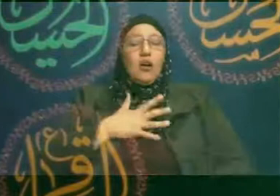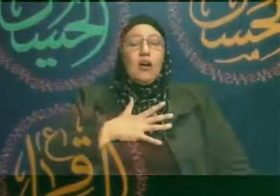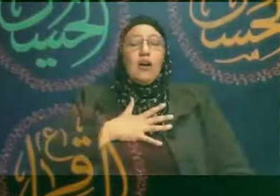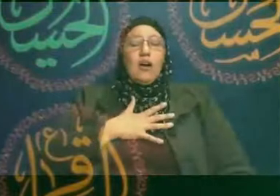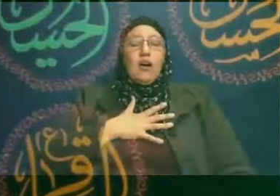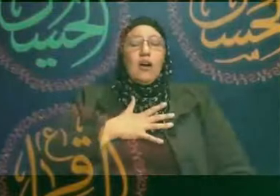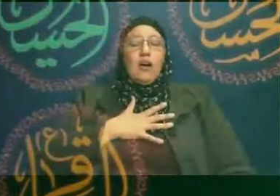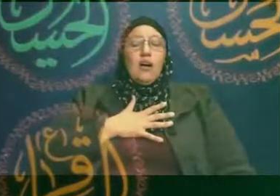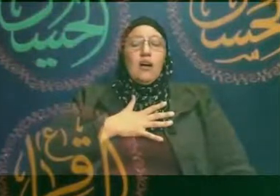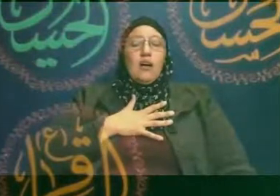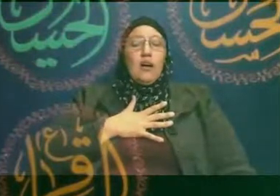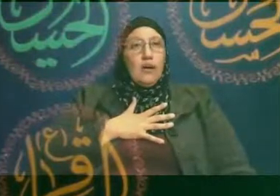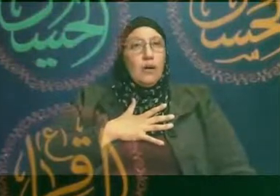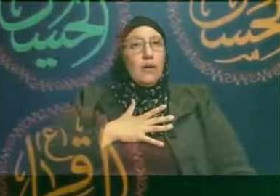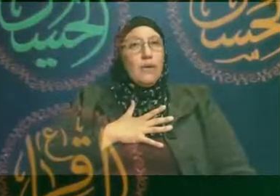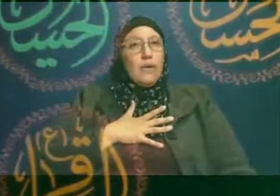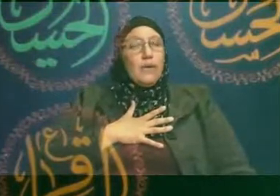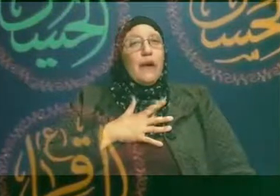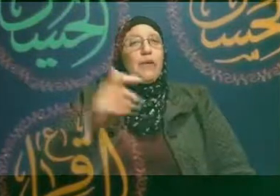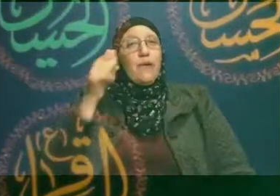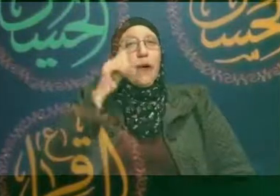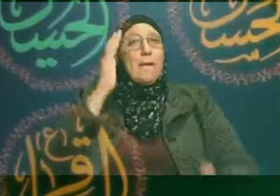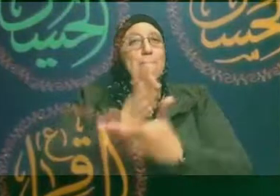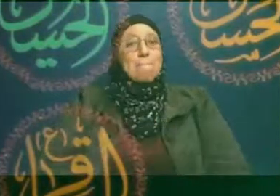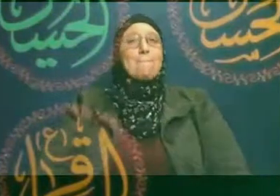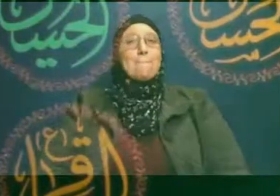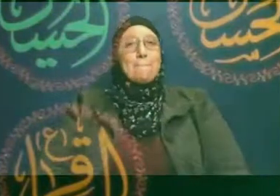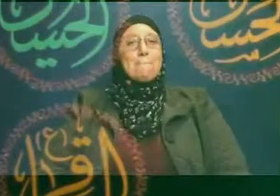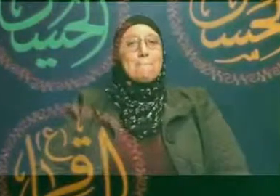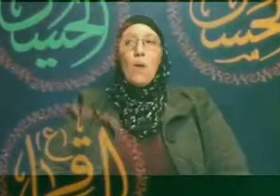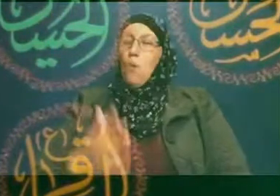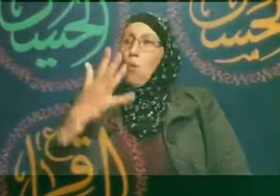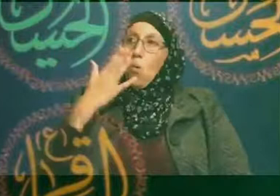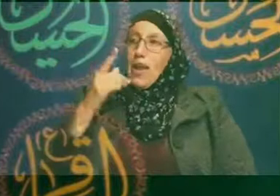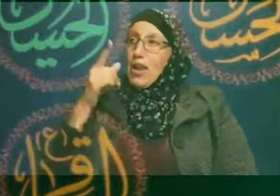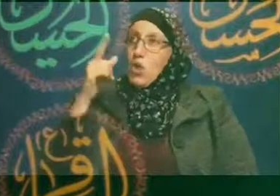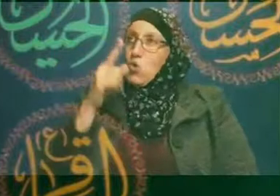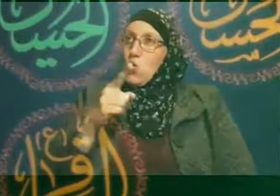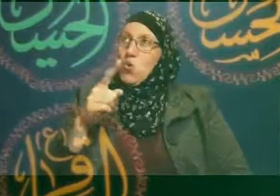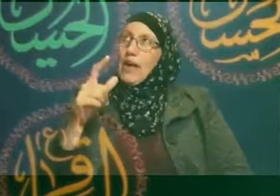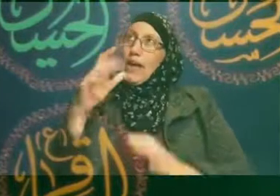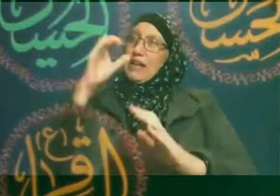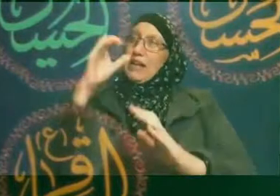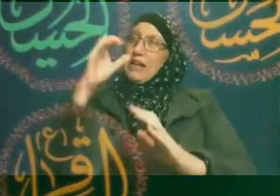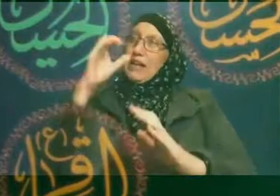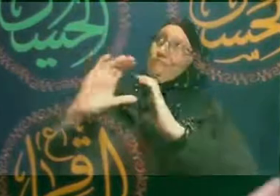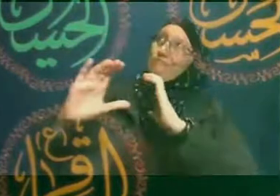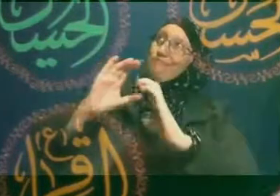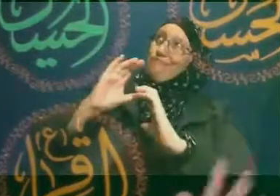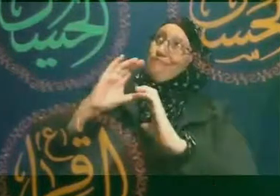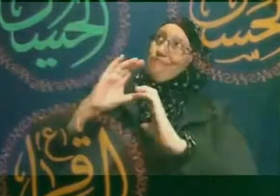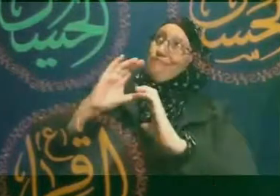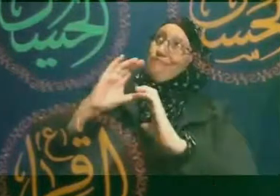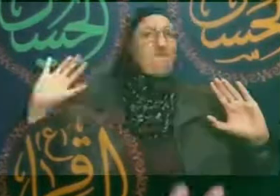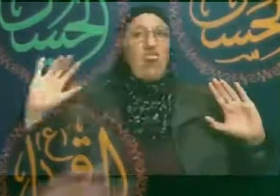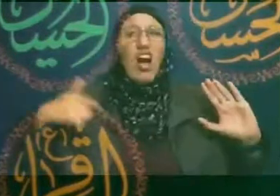philosophical proofs or disproofs. You say, hey, I have experienced him. I know. What are you talking about? It's just like you think of